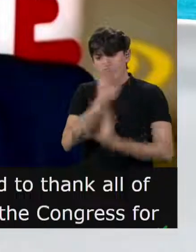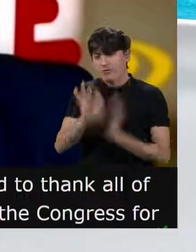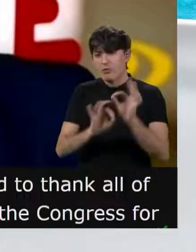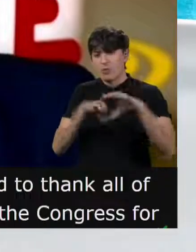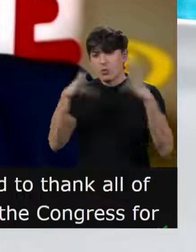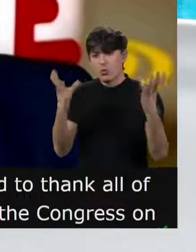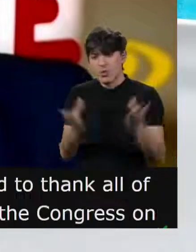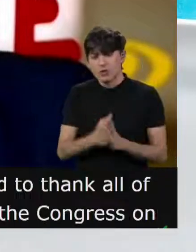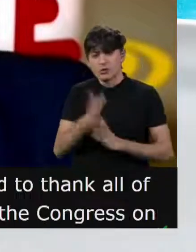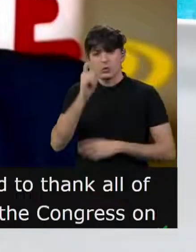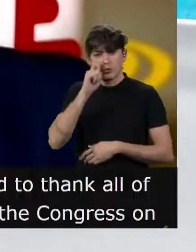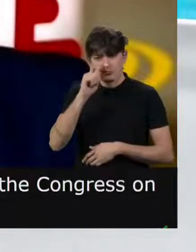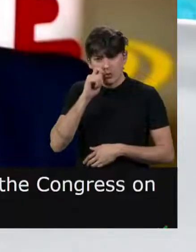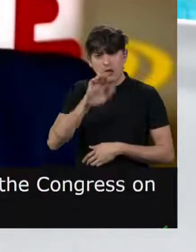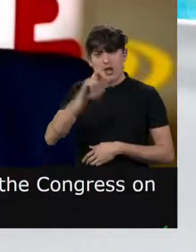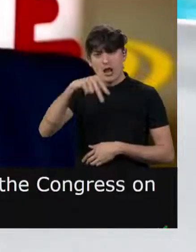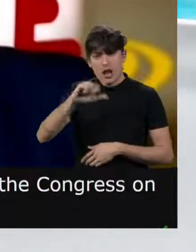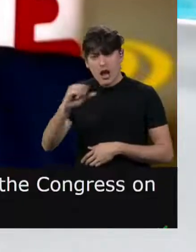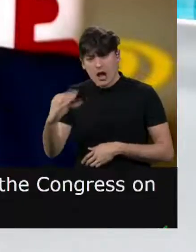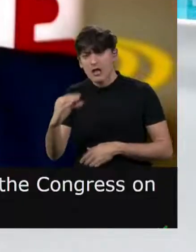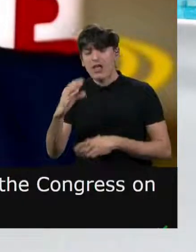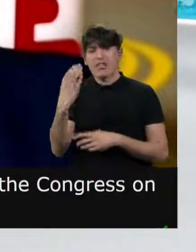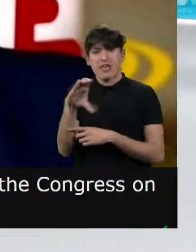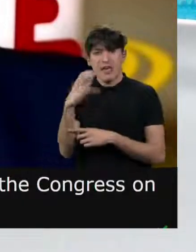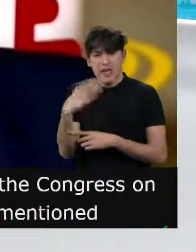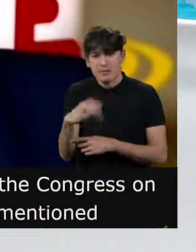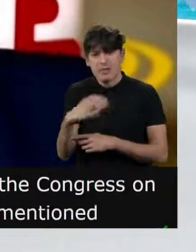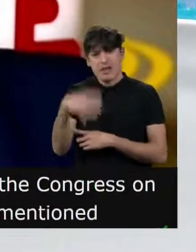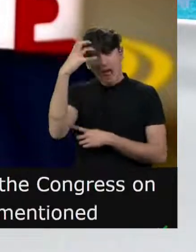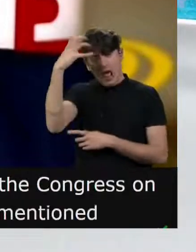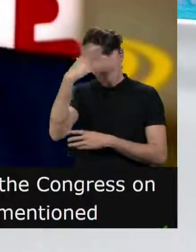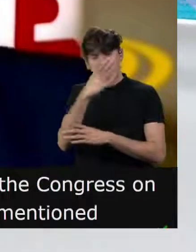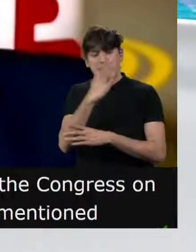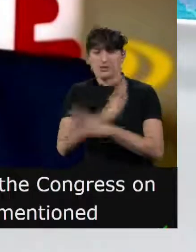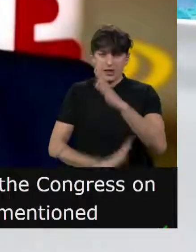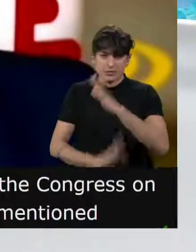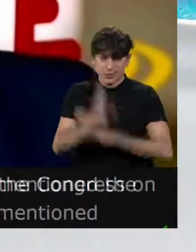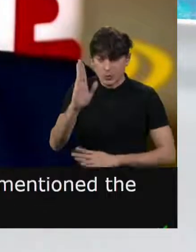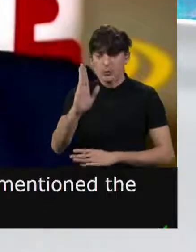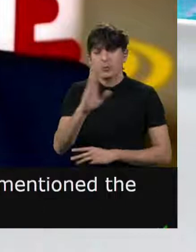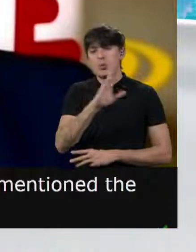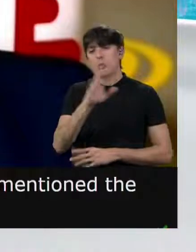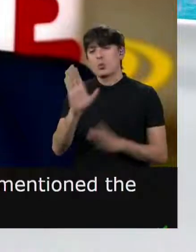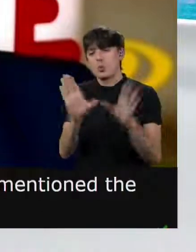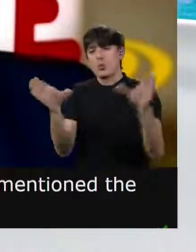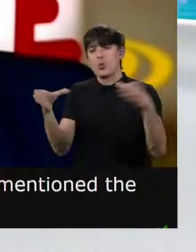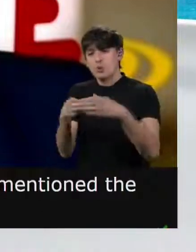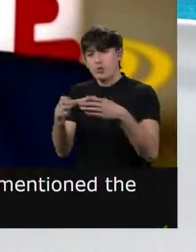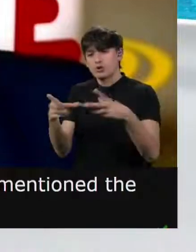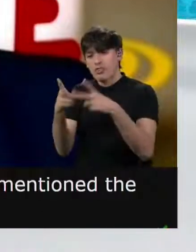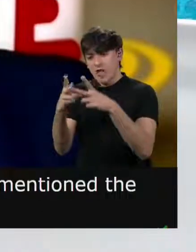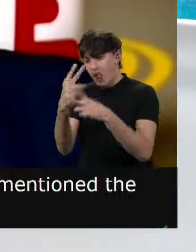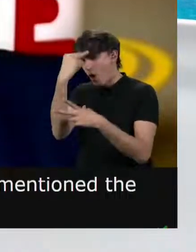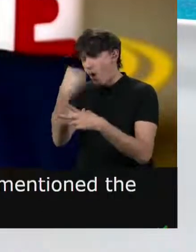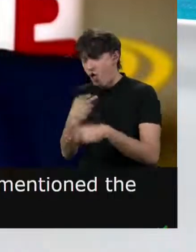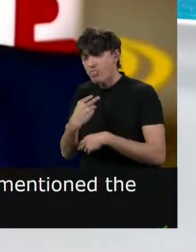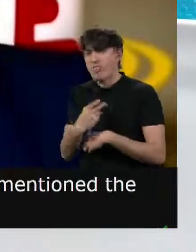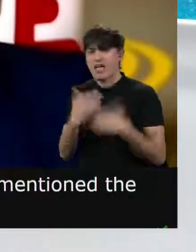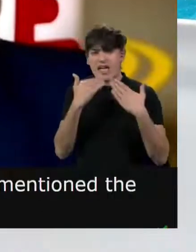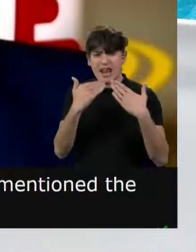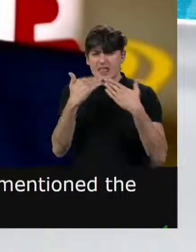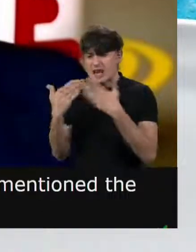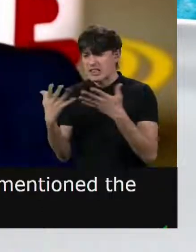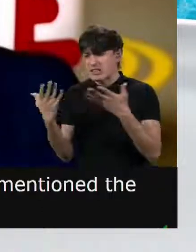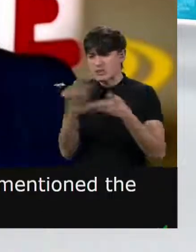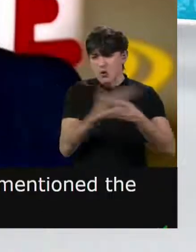Spanish Paralympic Committee, TERME, the Royal Patronato, the